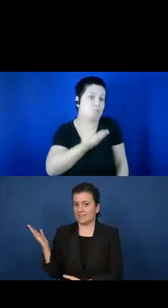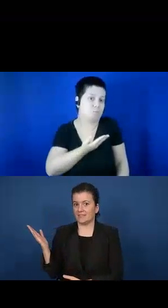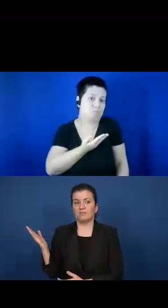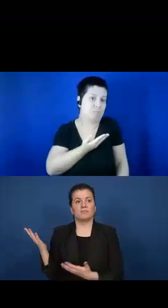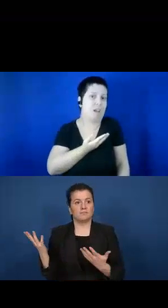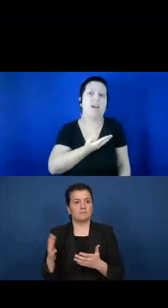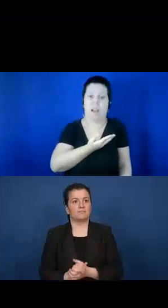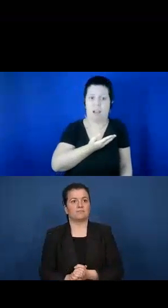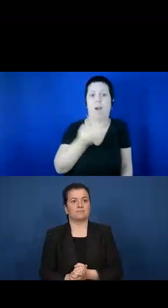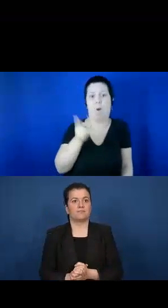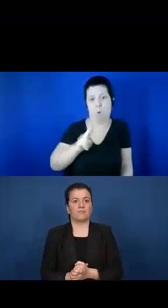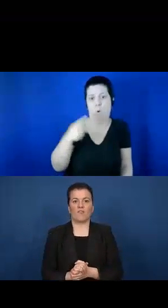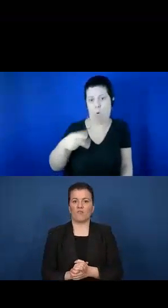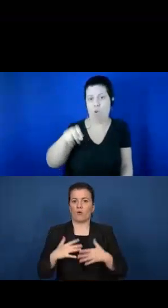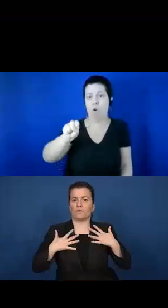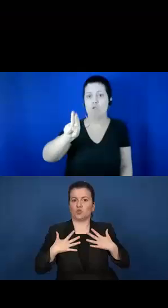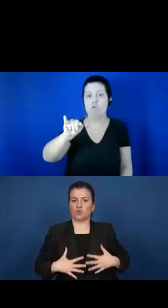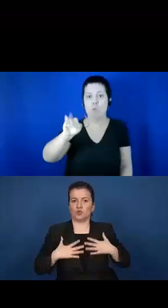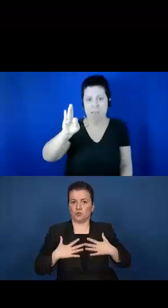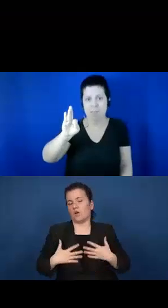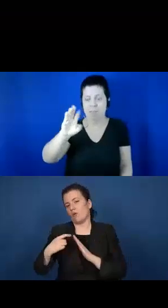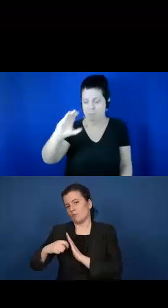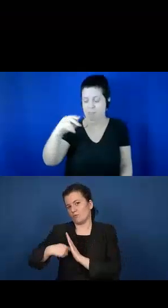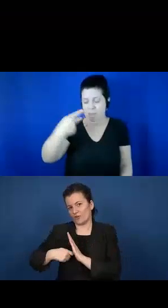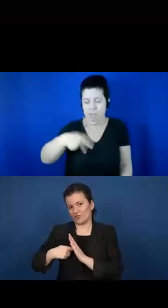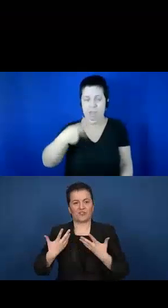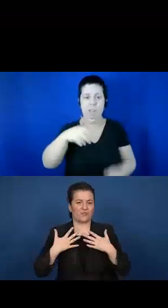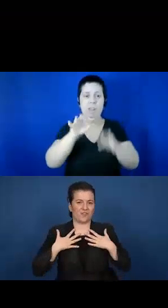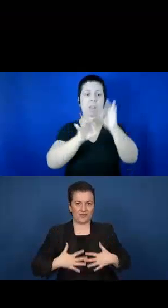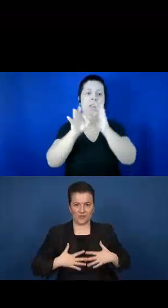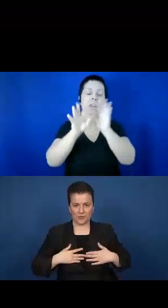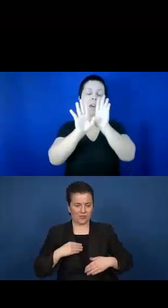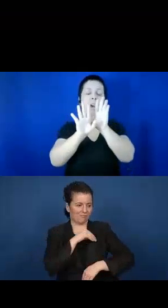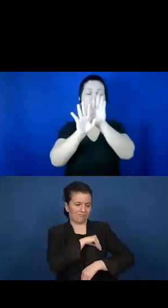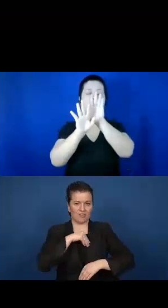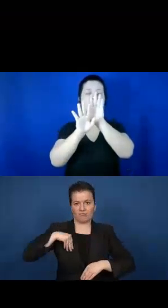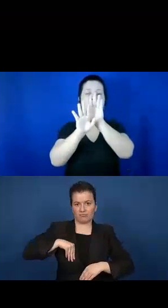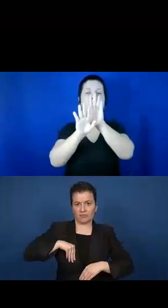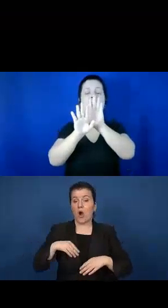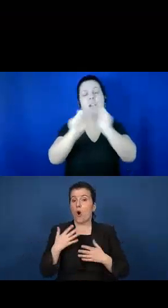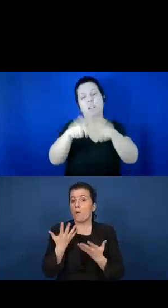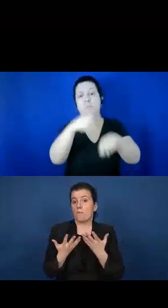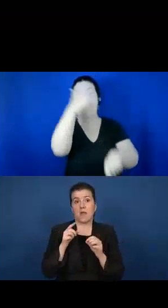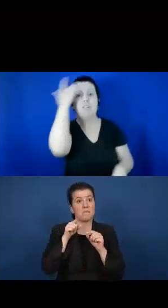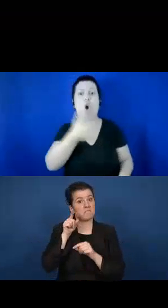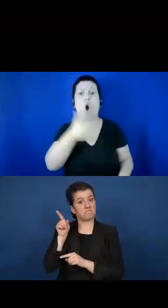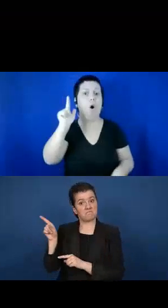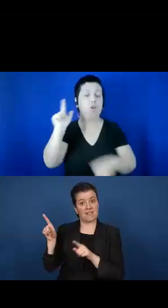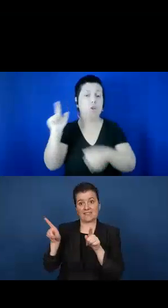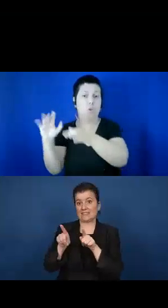SUITCEYES, but it can also be used by others in different settings, regardless of